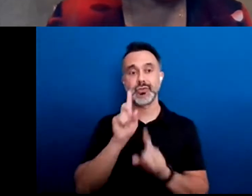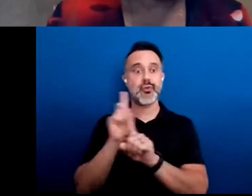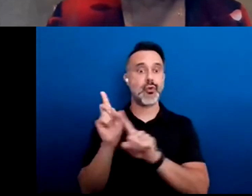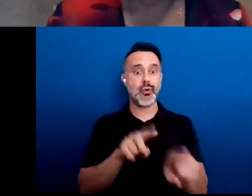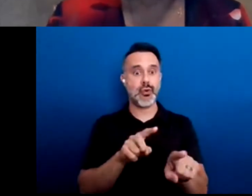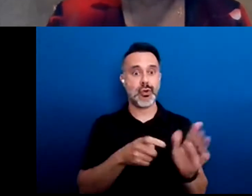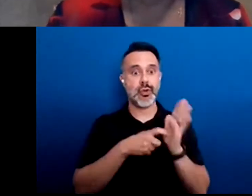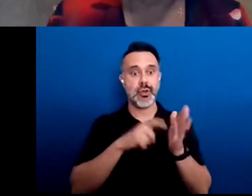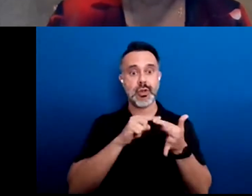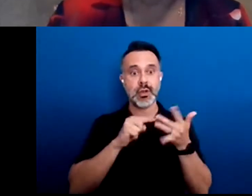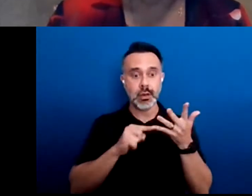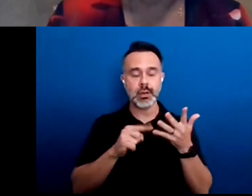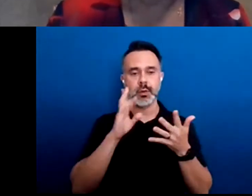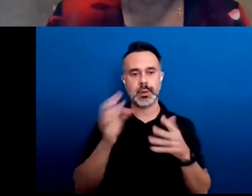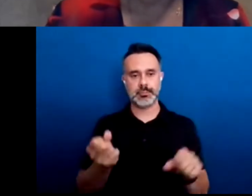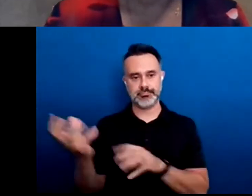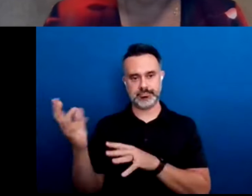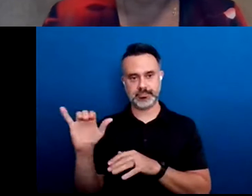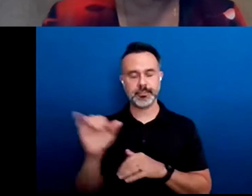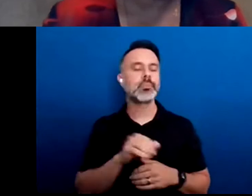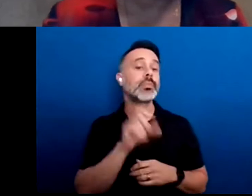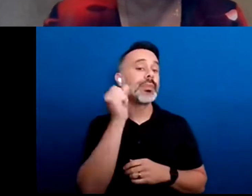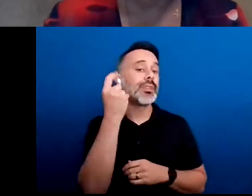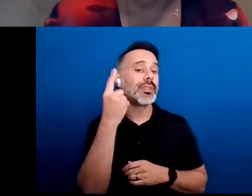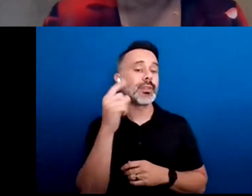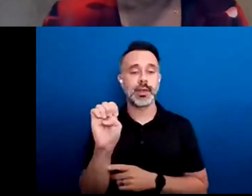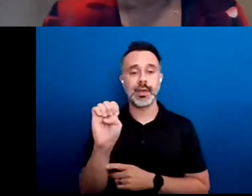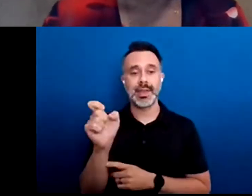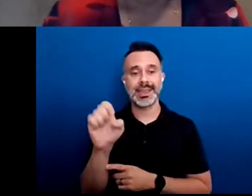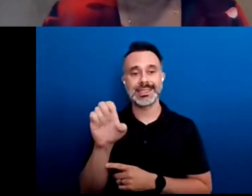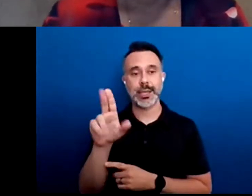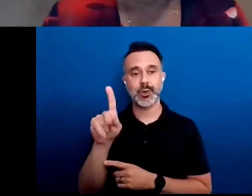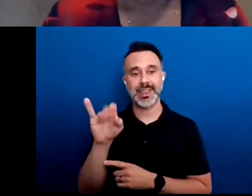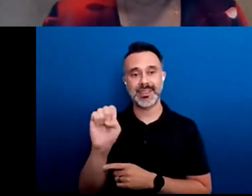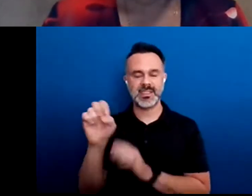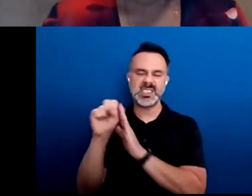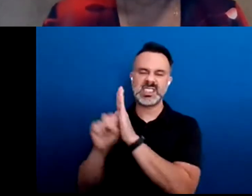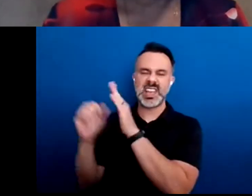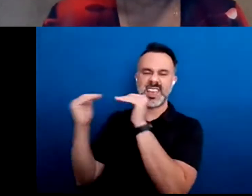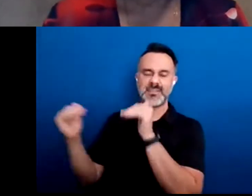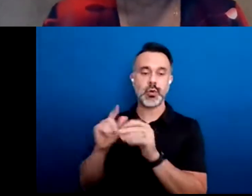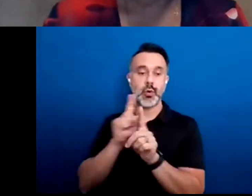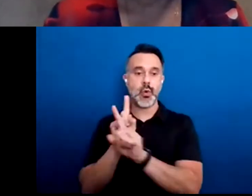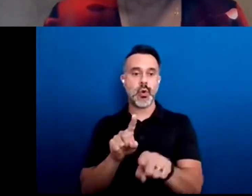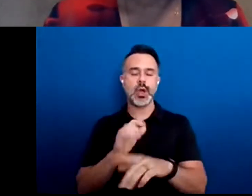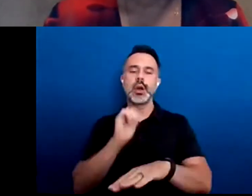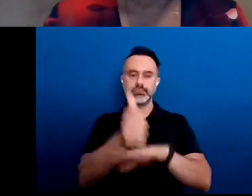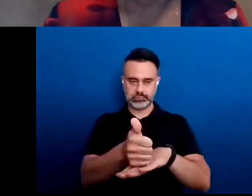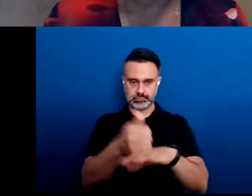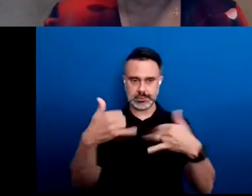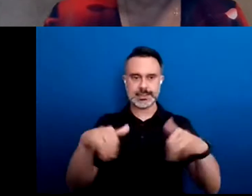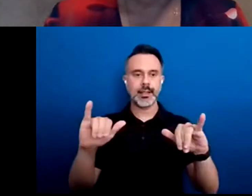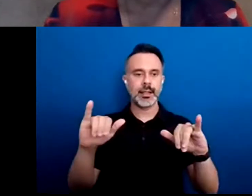still have the executive order at the state level. So there are still guidances that